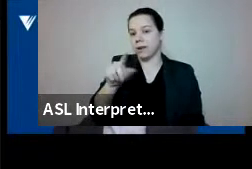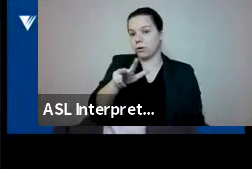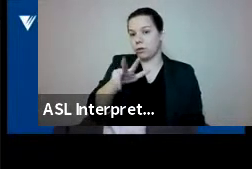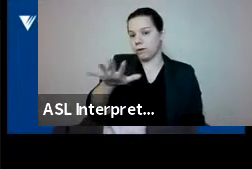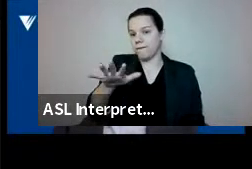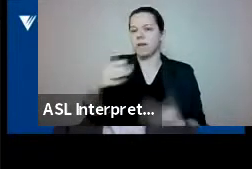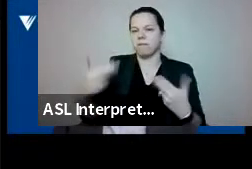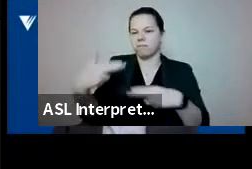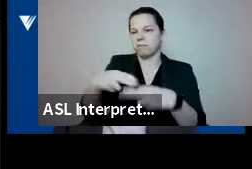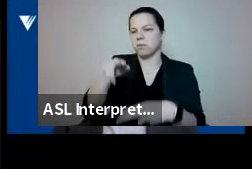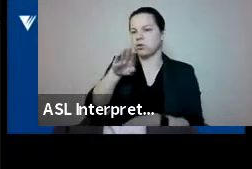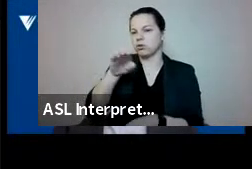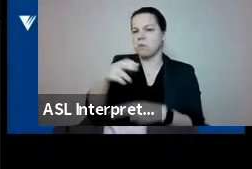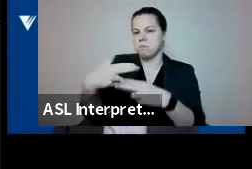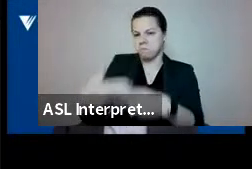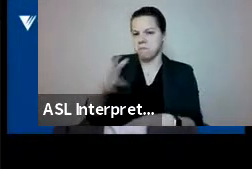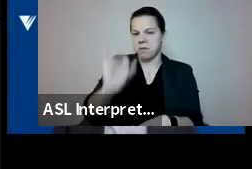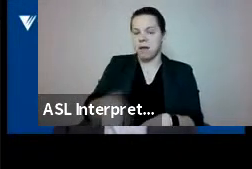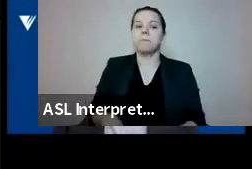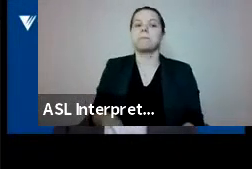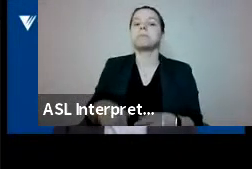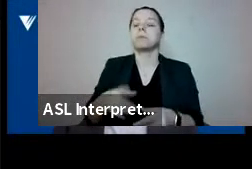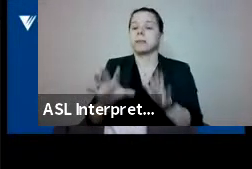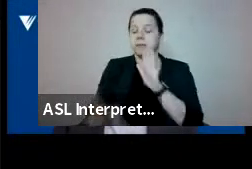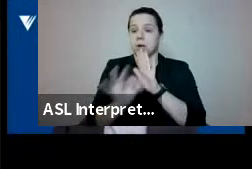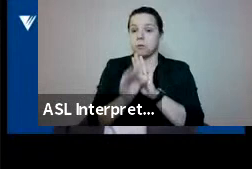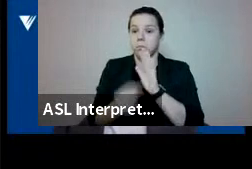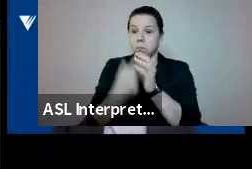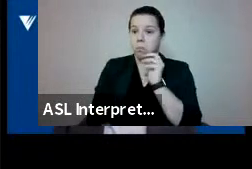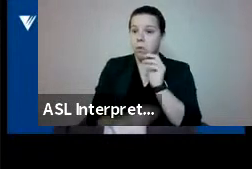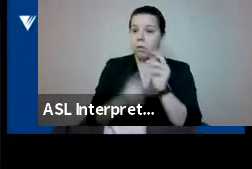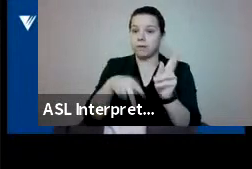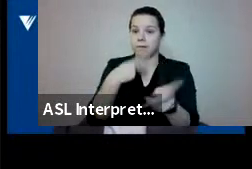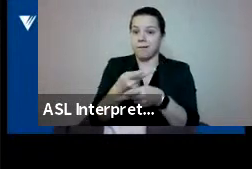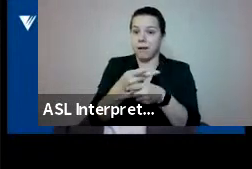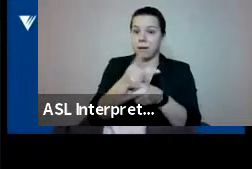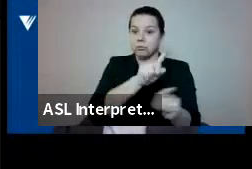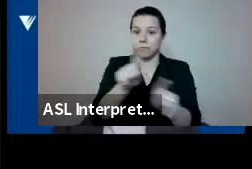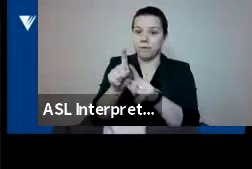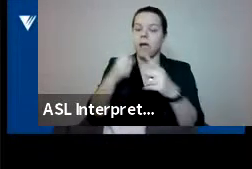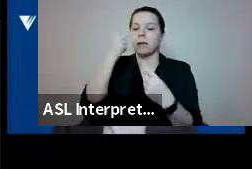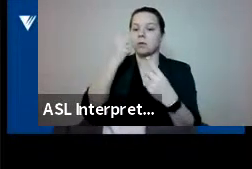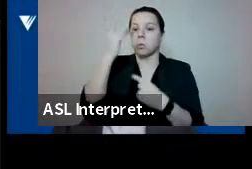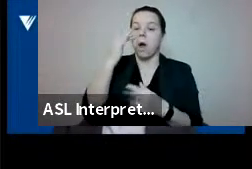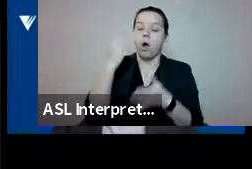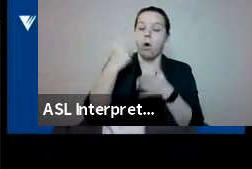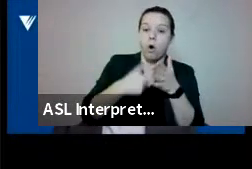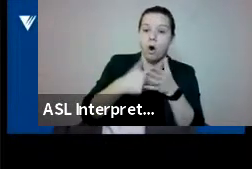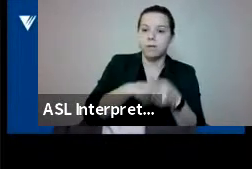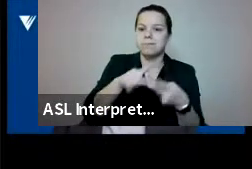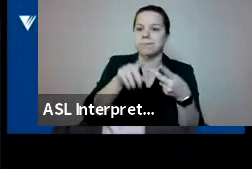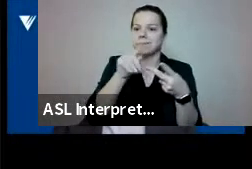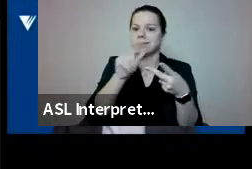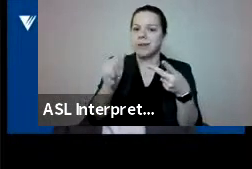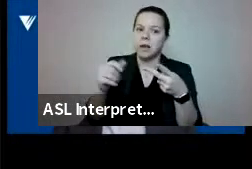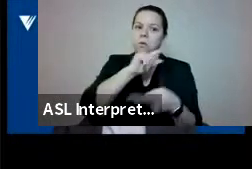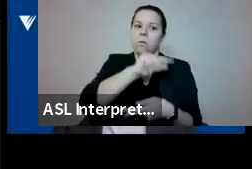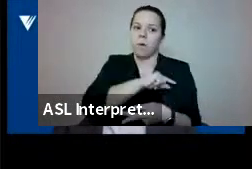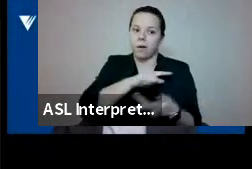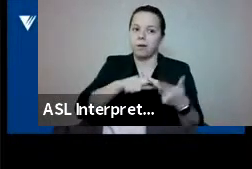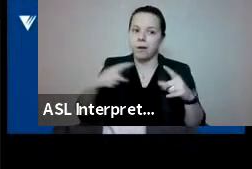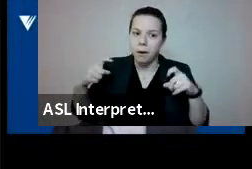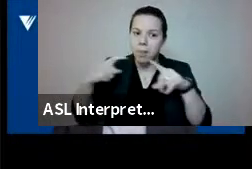earlier by Joe. The selection of these two survey modes was based on considerations of cost, data quality, complexity of the instrument,